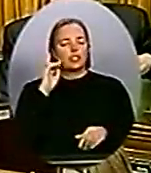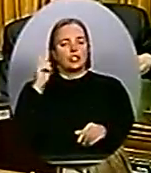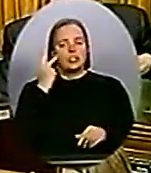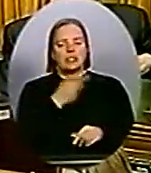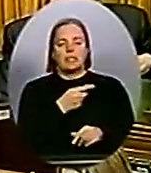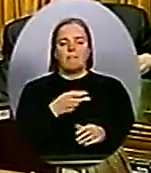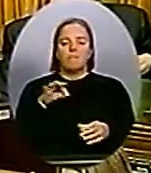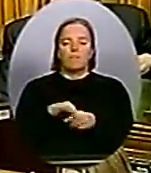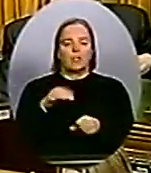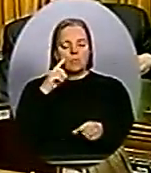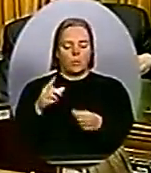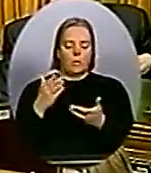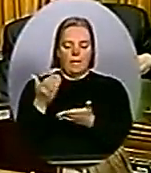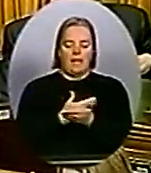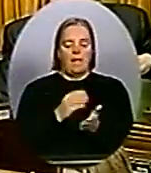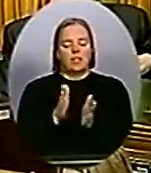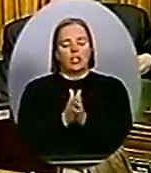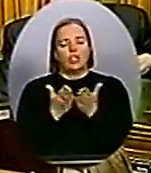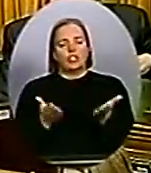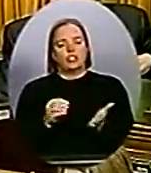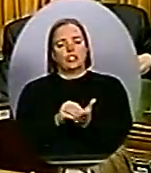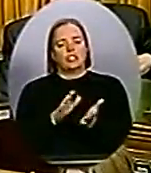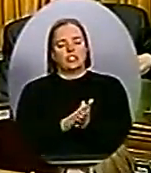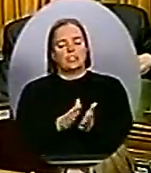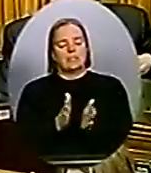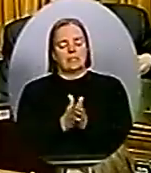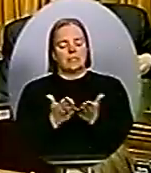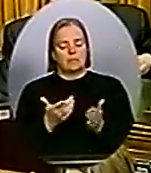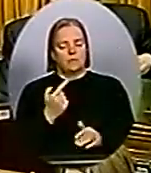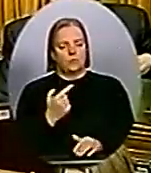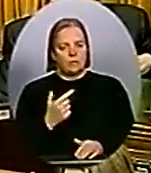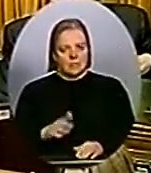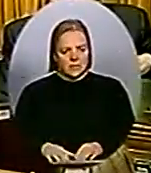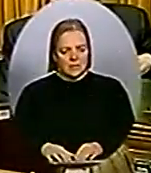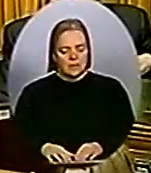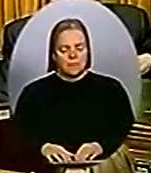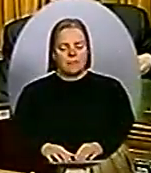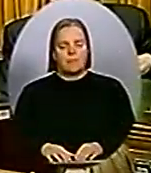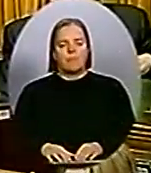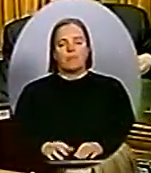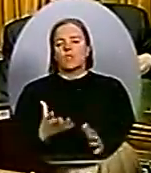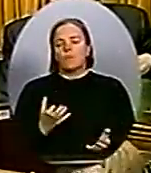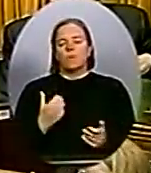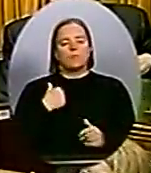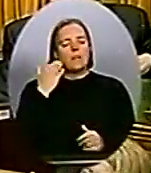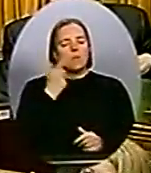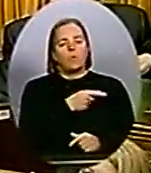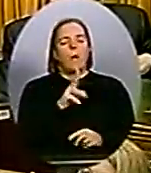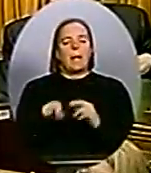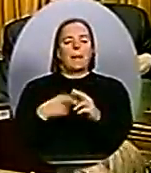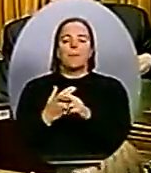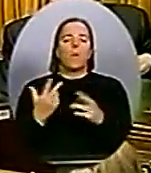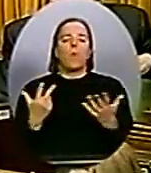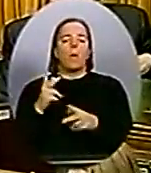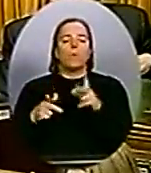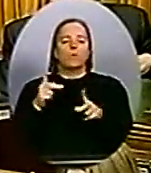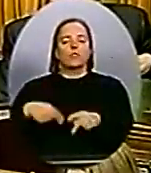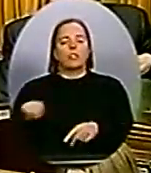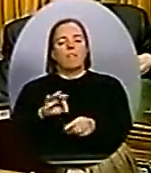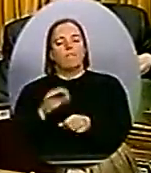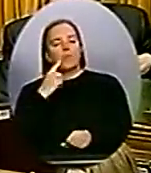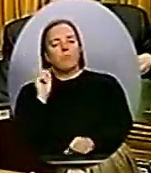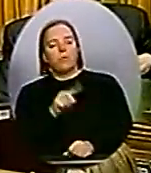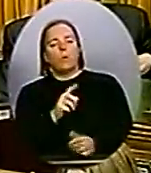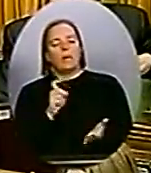Speaker, I'm curious what he said to his constituents about his leader's comments, calling big mining industries that